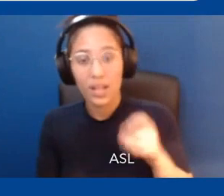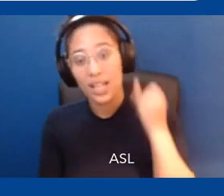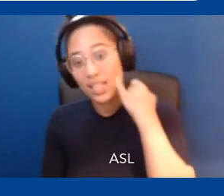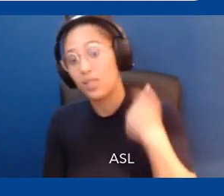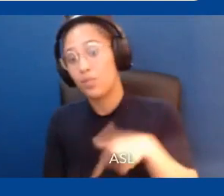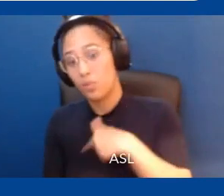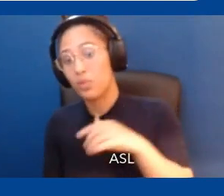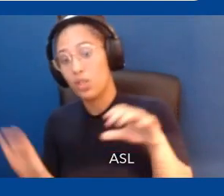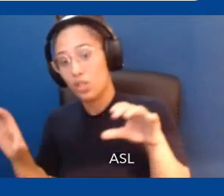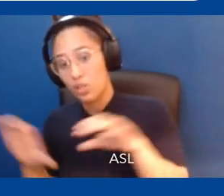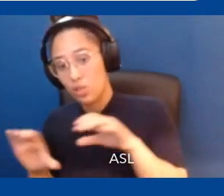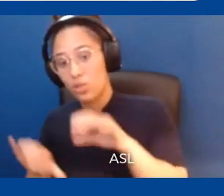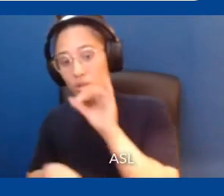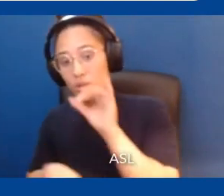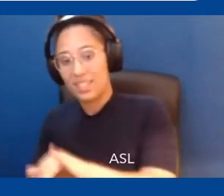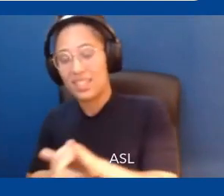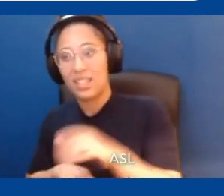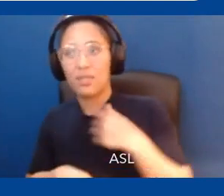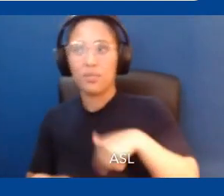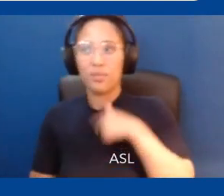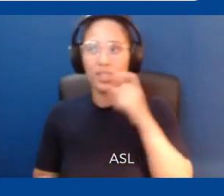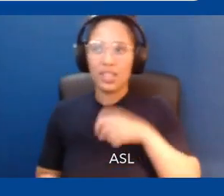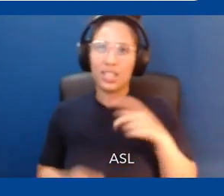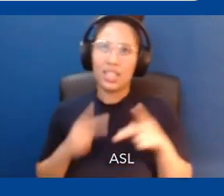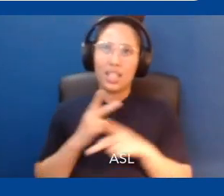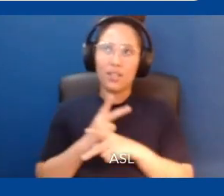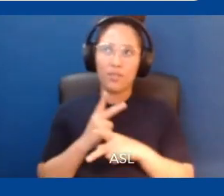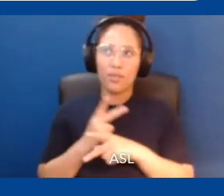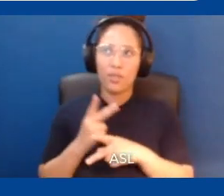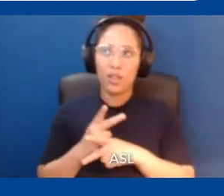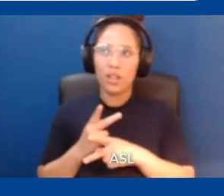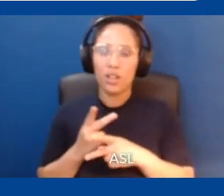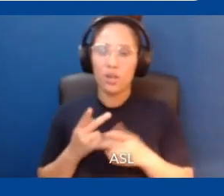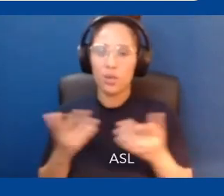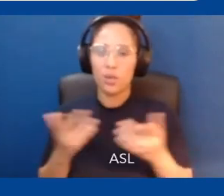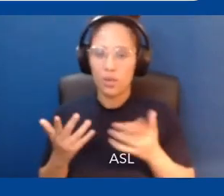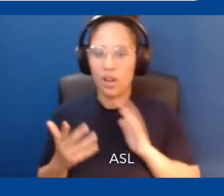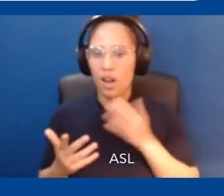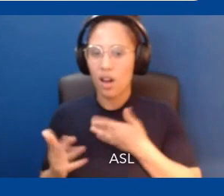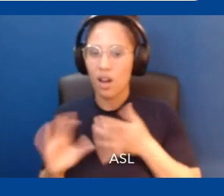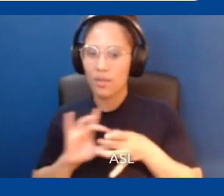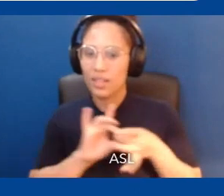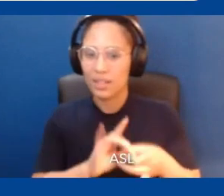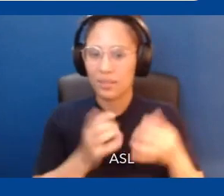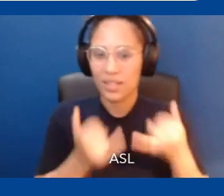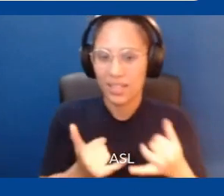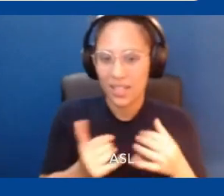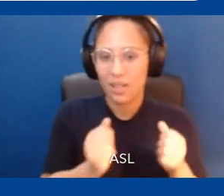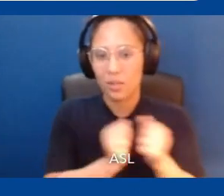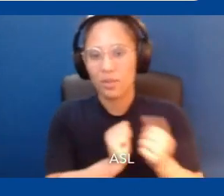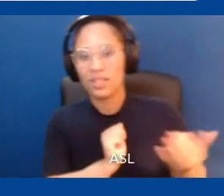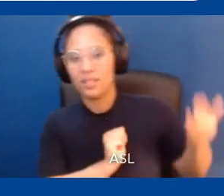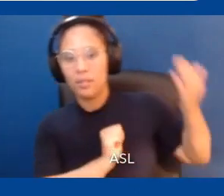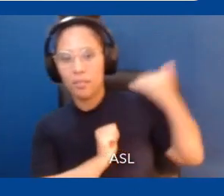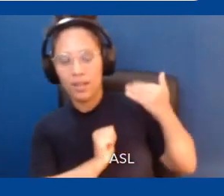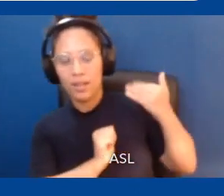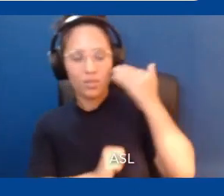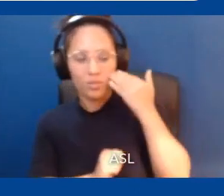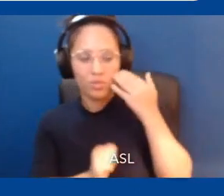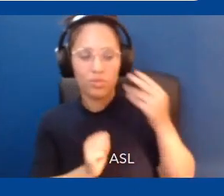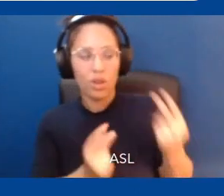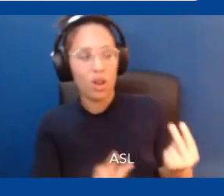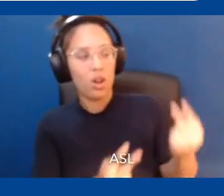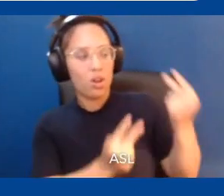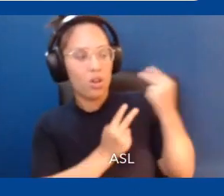actually like try to figure out where we are as to, in relationship to where we've come. Like, that's kind of looking back at material that already exists